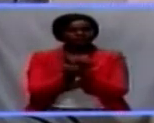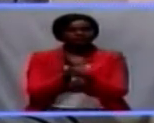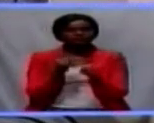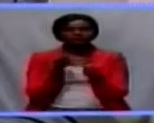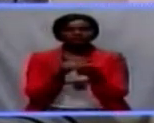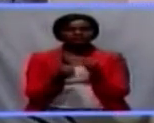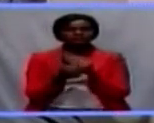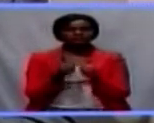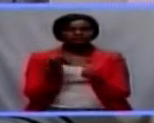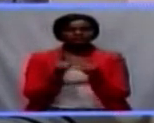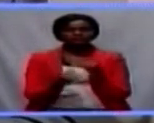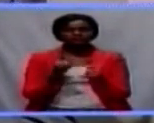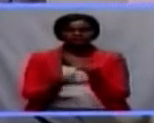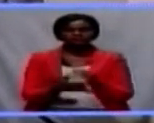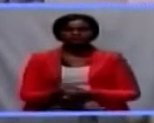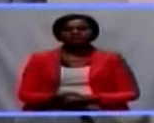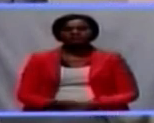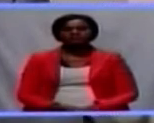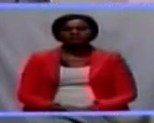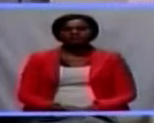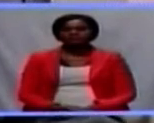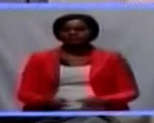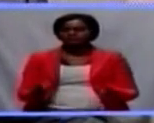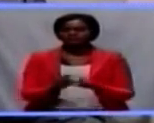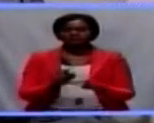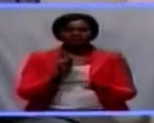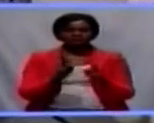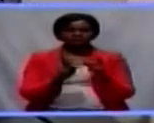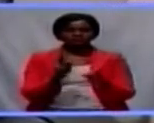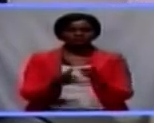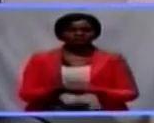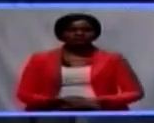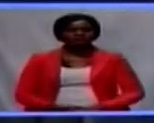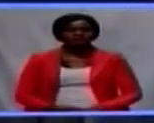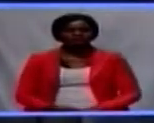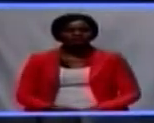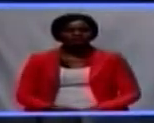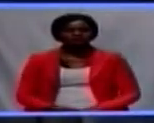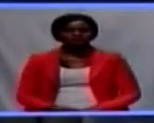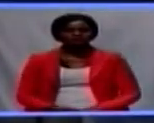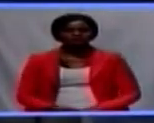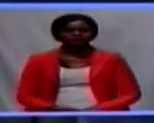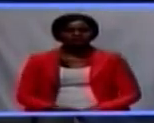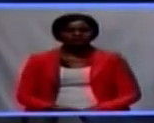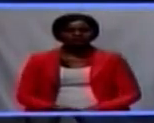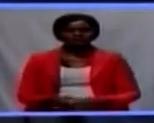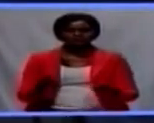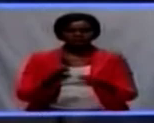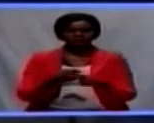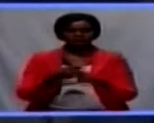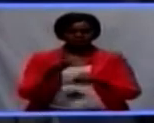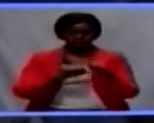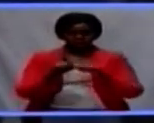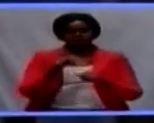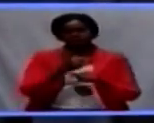be commissioned, and the process will be quicker. Okay. Yeah. Let's move on briefly to other issues, obviously, that